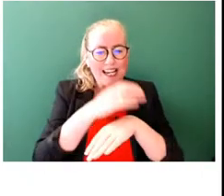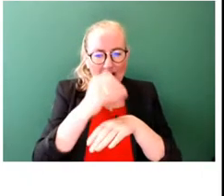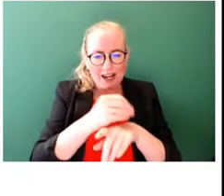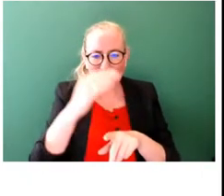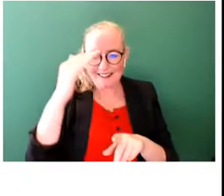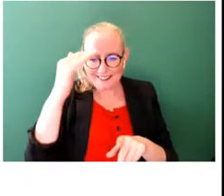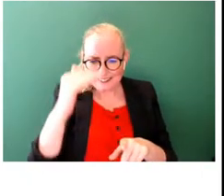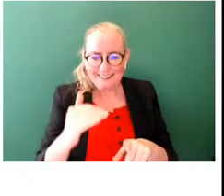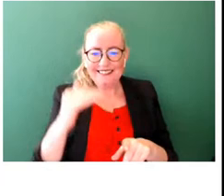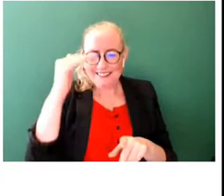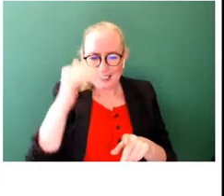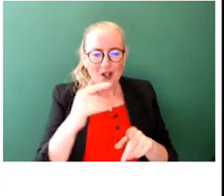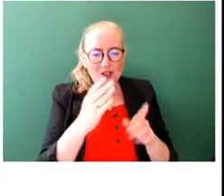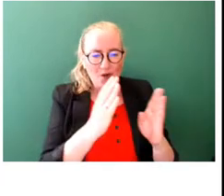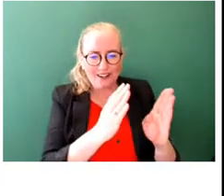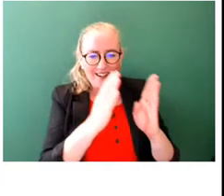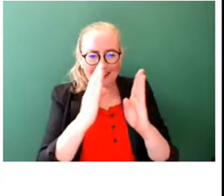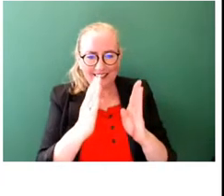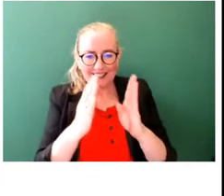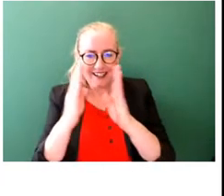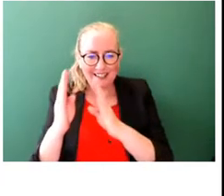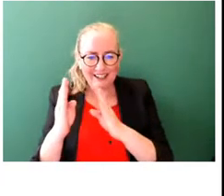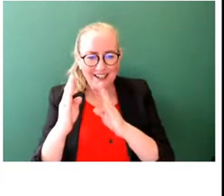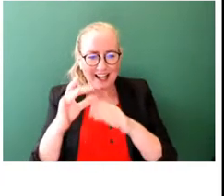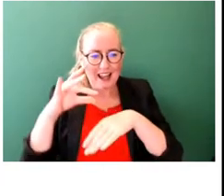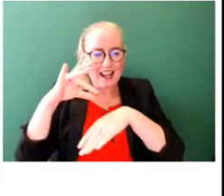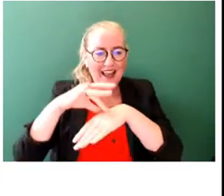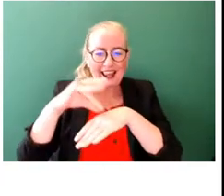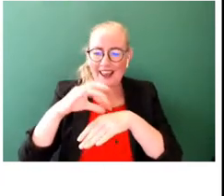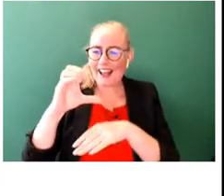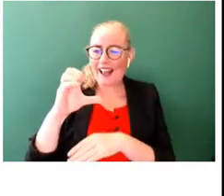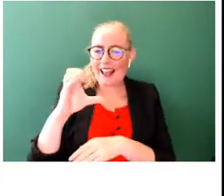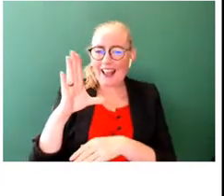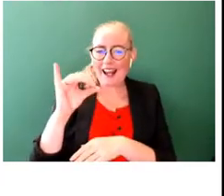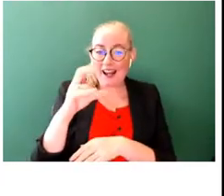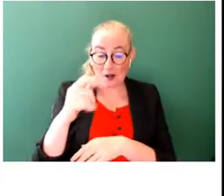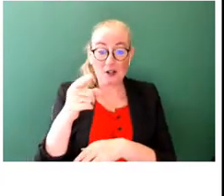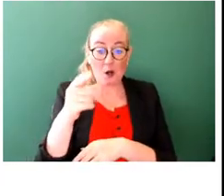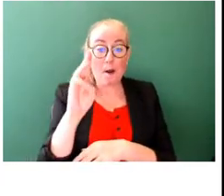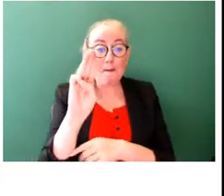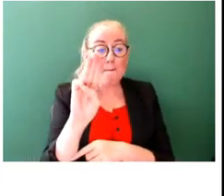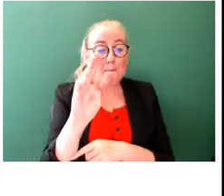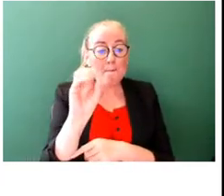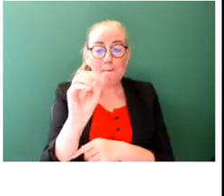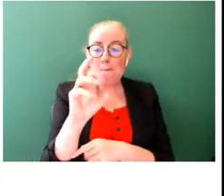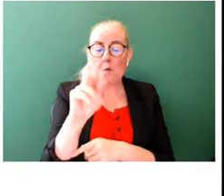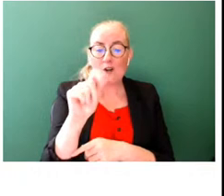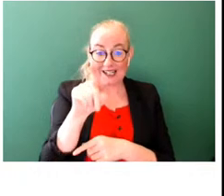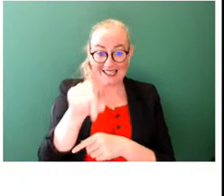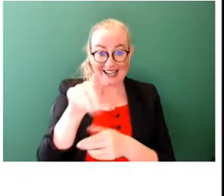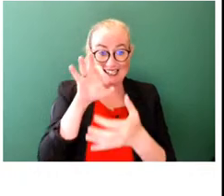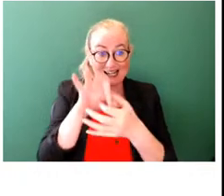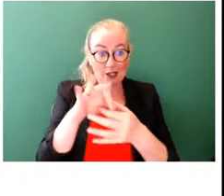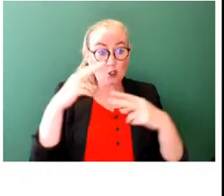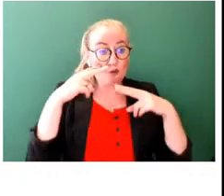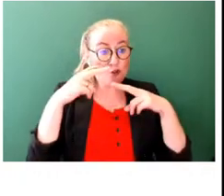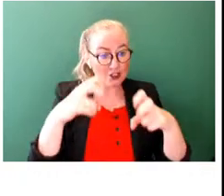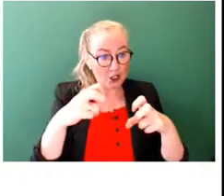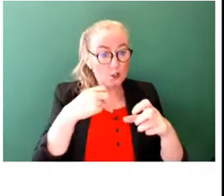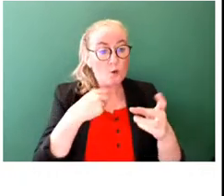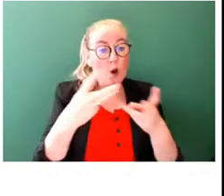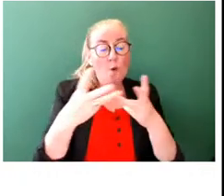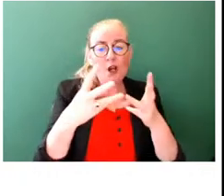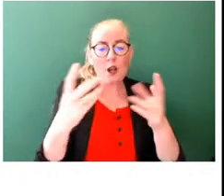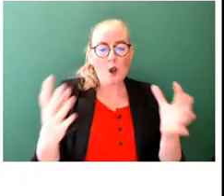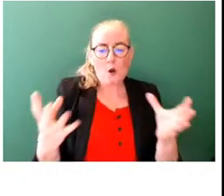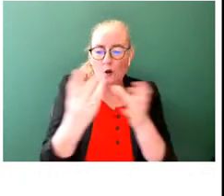and I'll get you to the clinician portal. So this is just showing all the research it's based on. So we also work to co-create